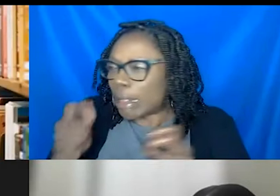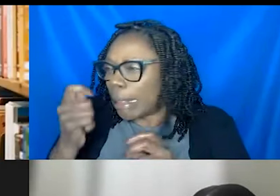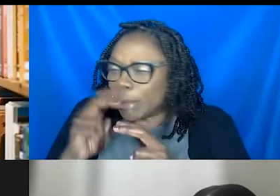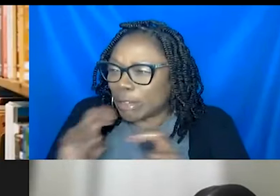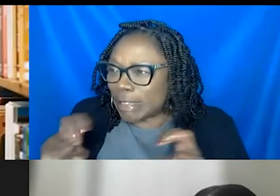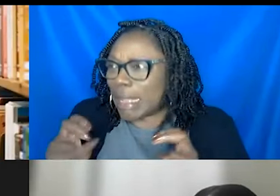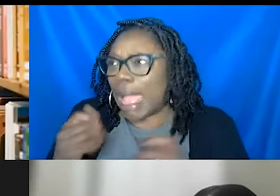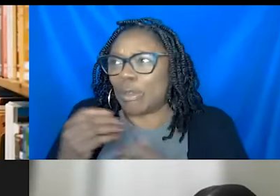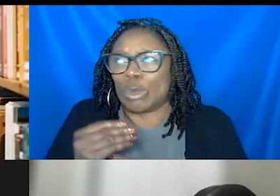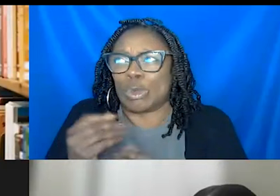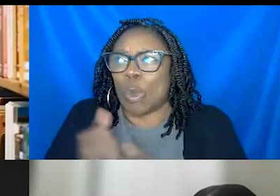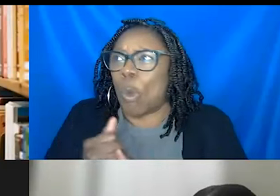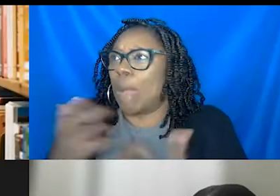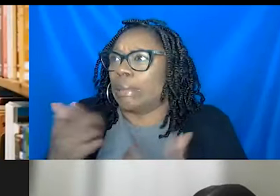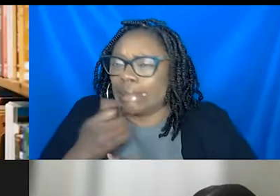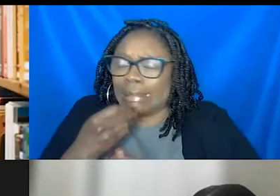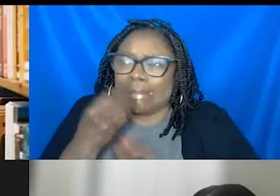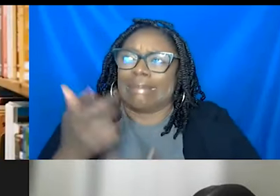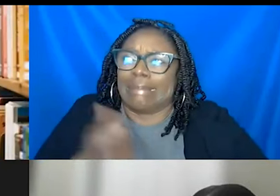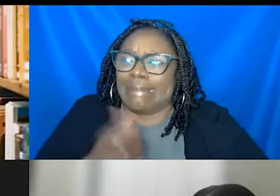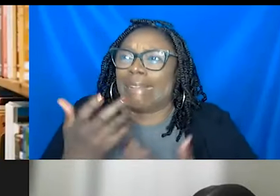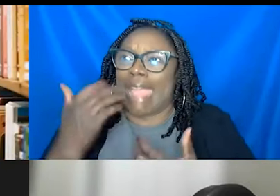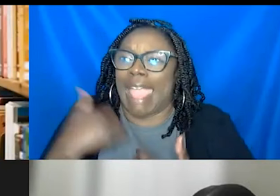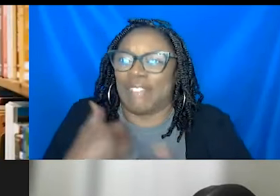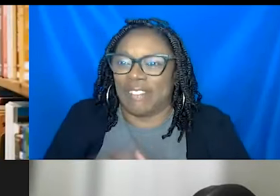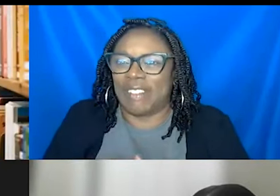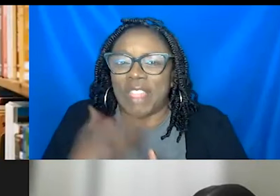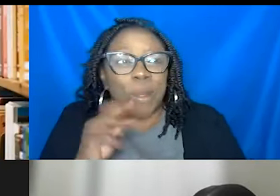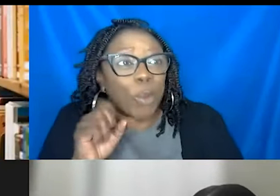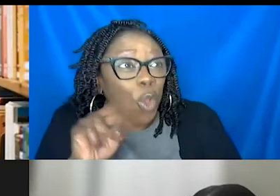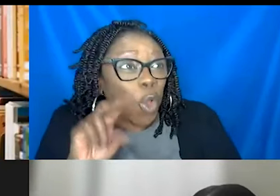much information, but we'll talk about that. Thank you, Bernard.